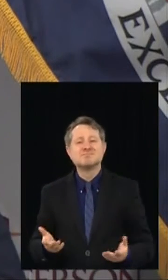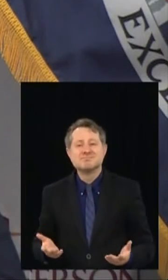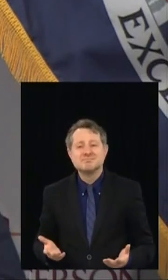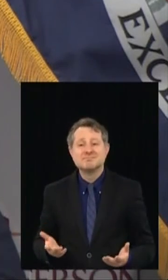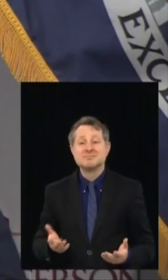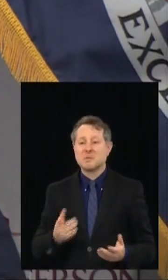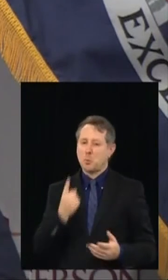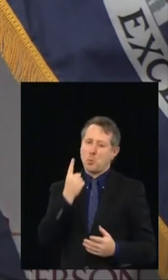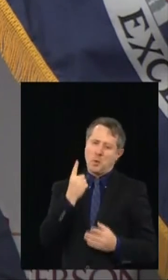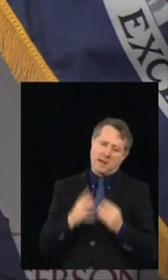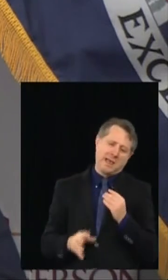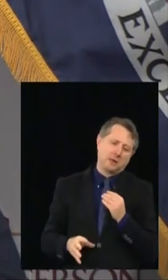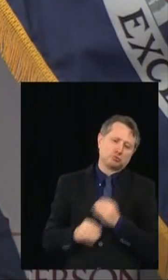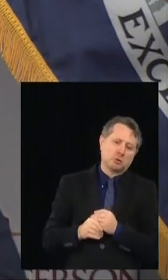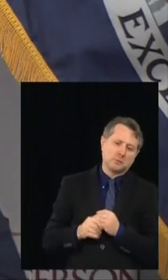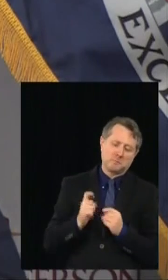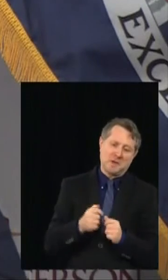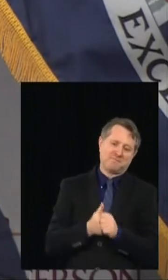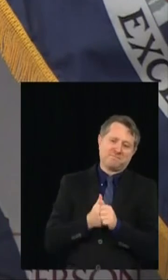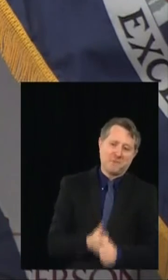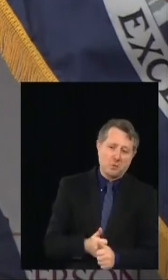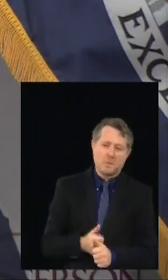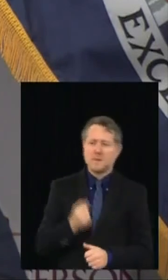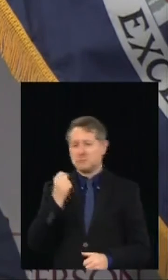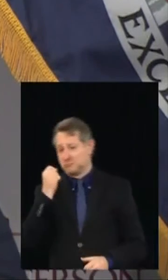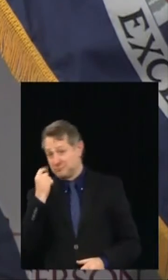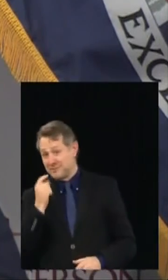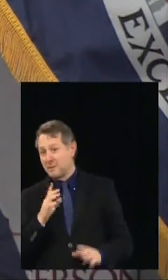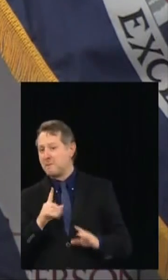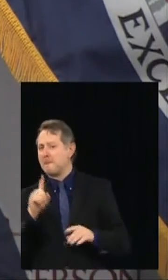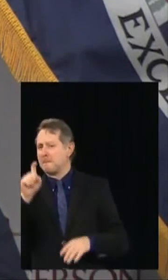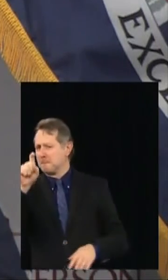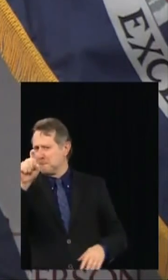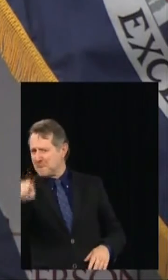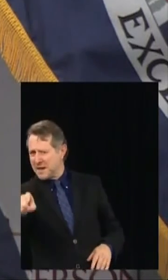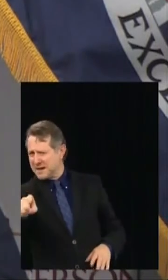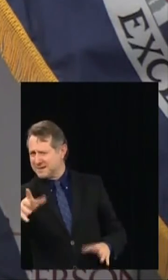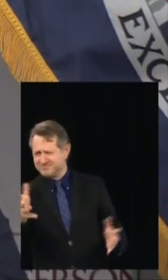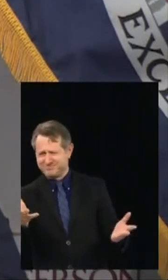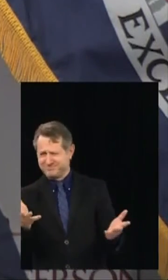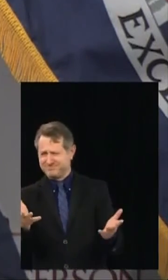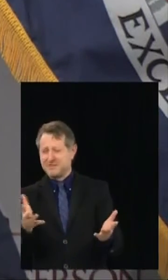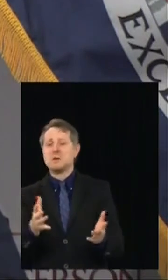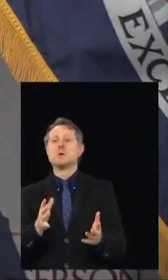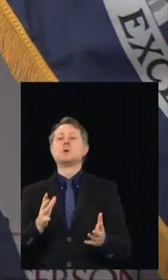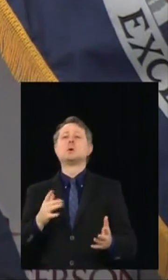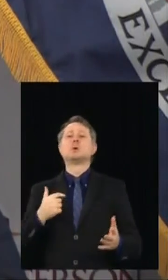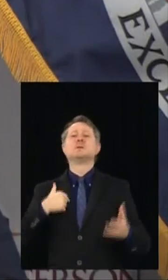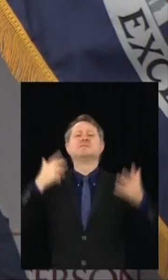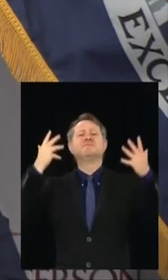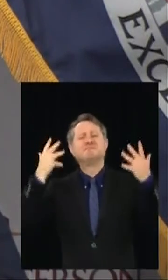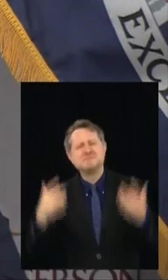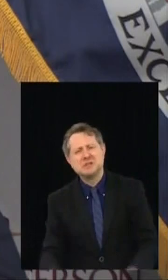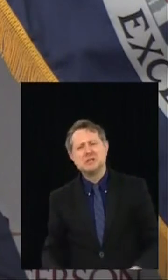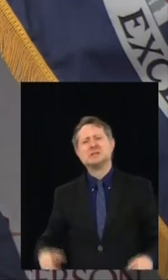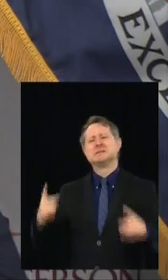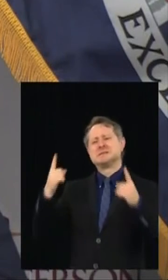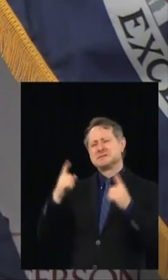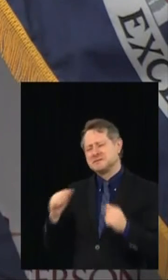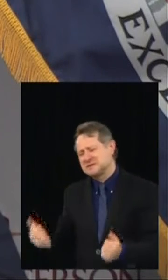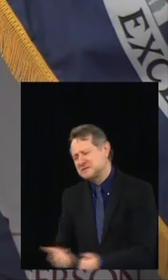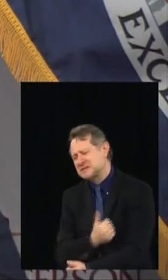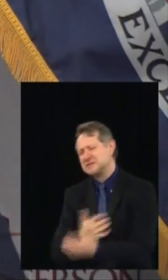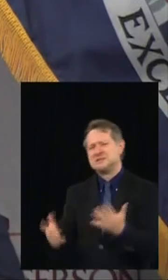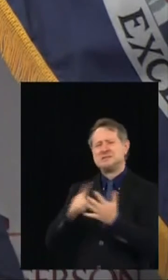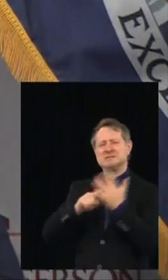activity, but I think, look, we have to be able to say we did everything we can,